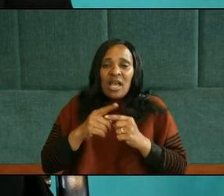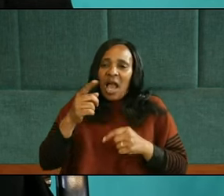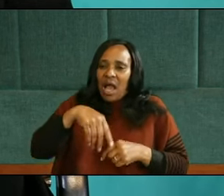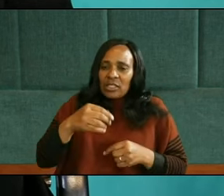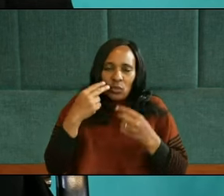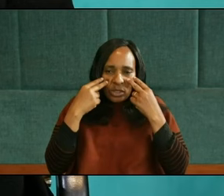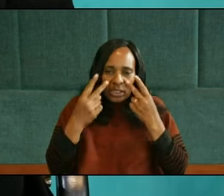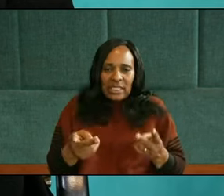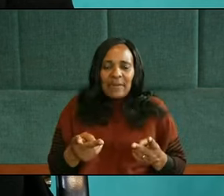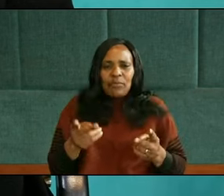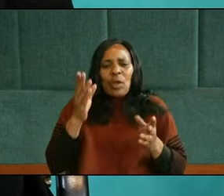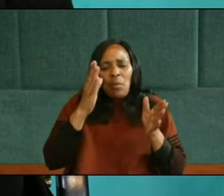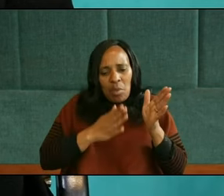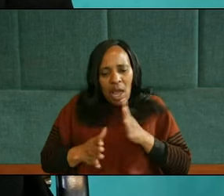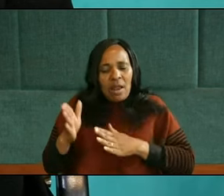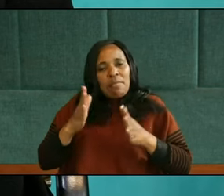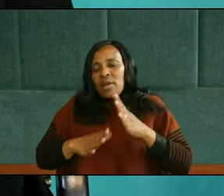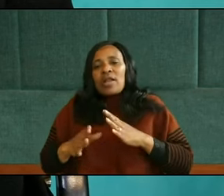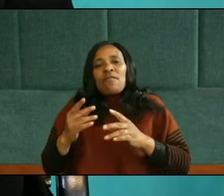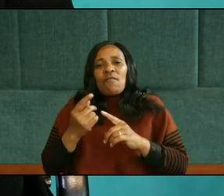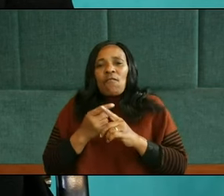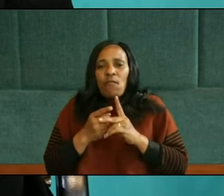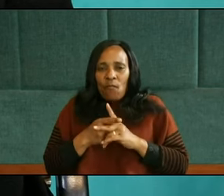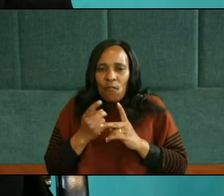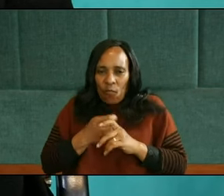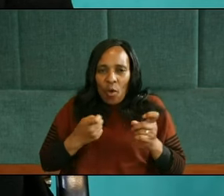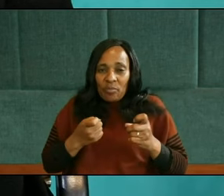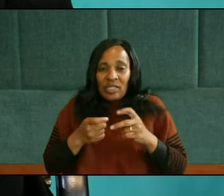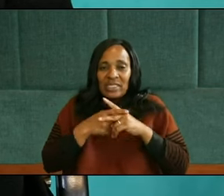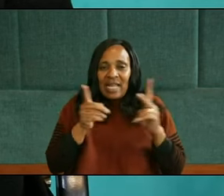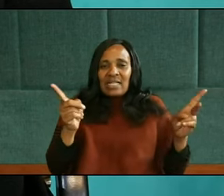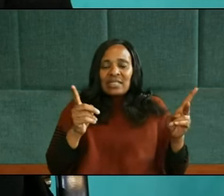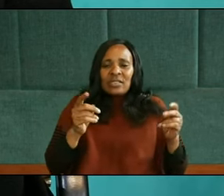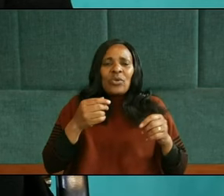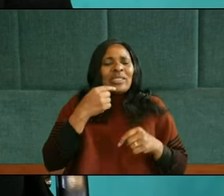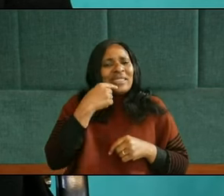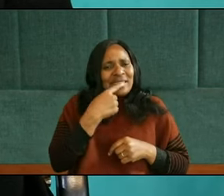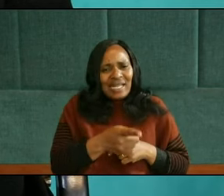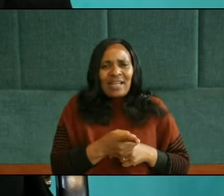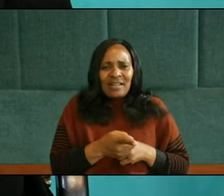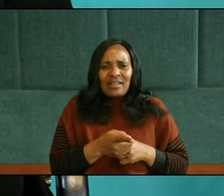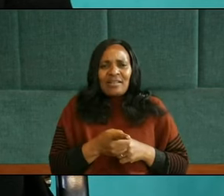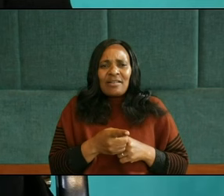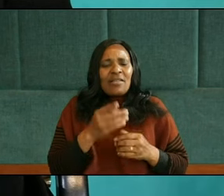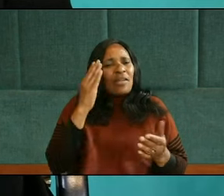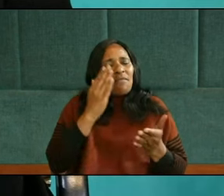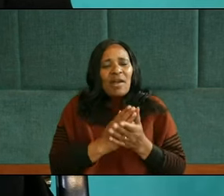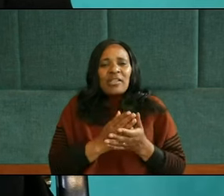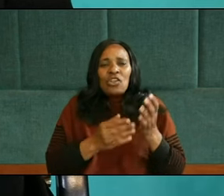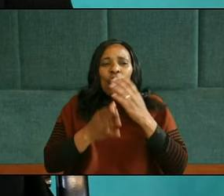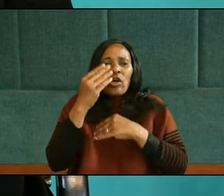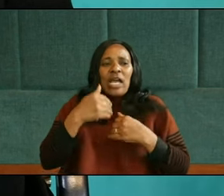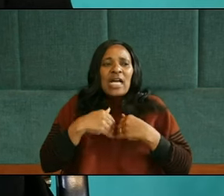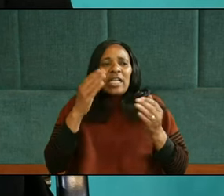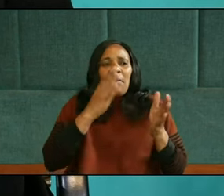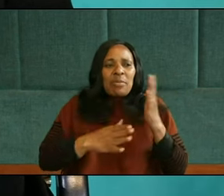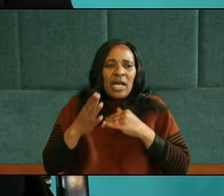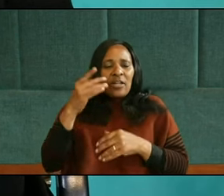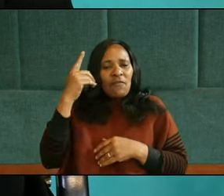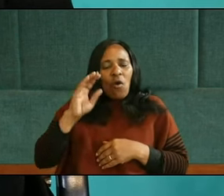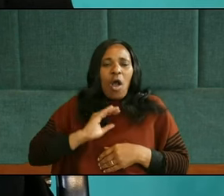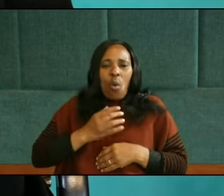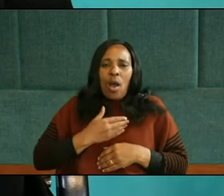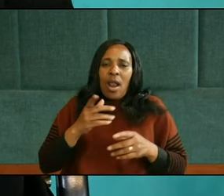see, was planned from the very beginning, we can tell that, I can tell you for a fact that God has a plan for your